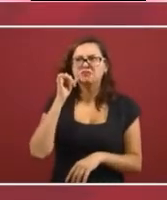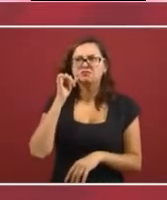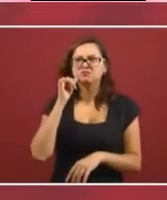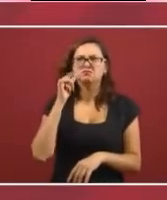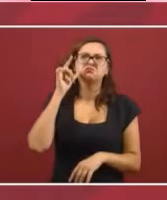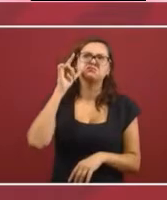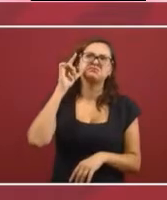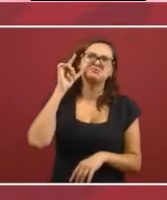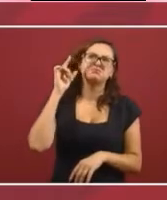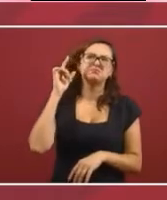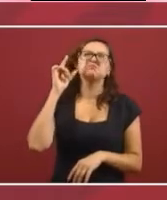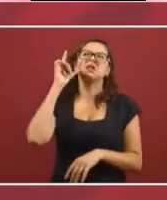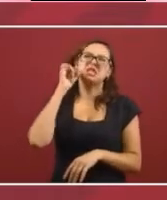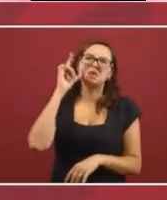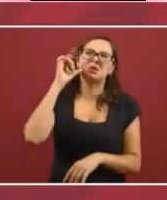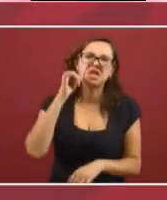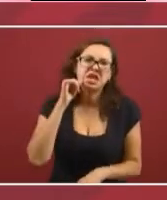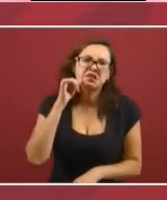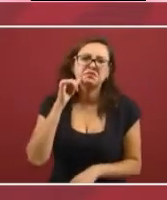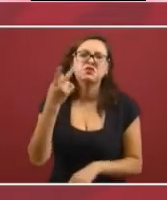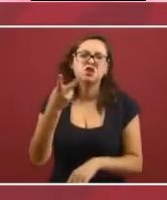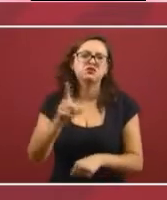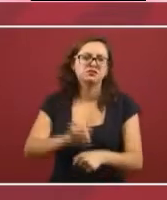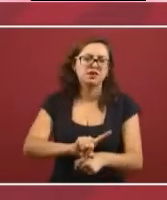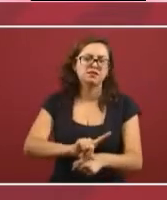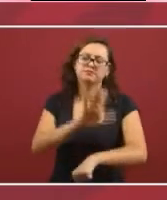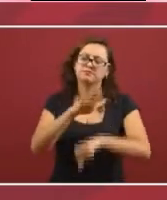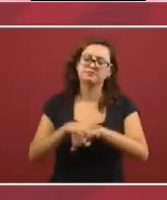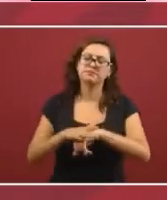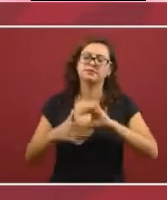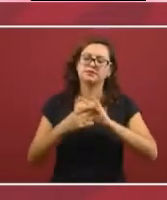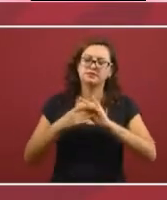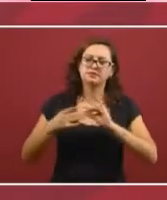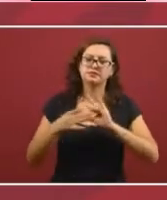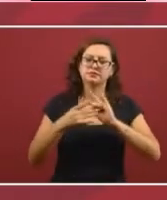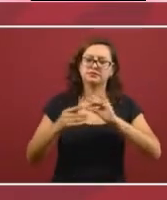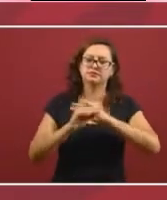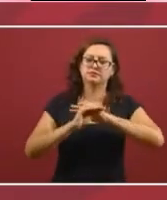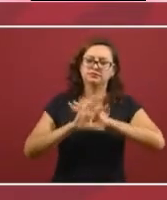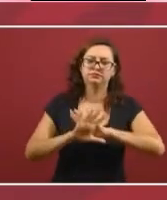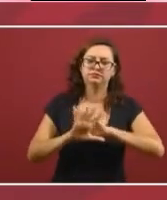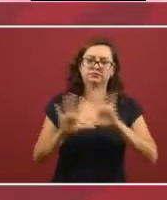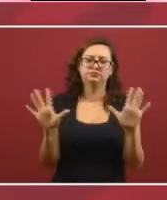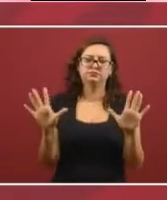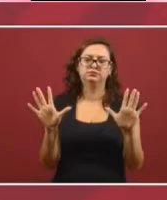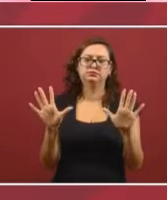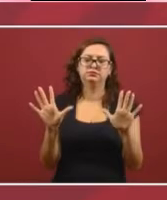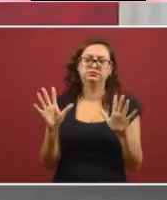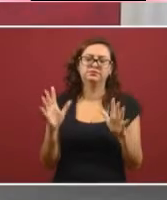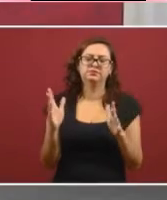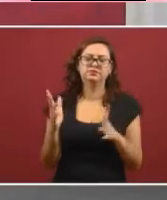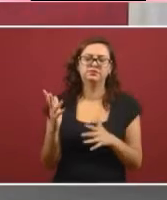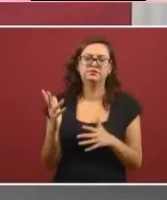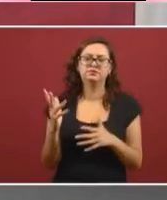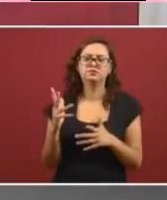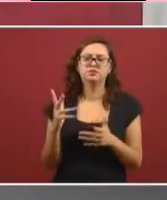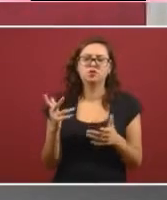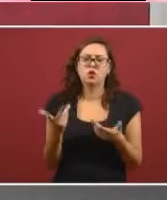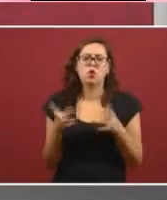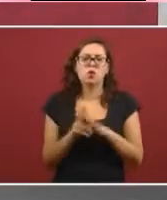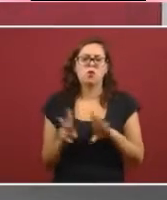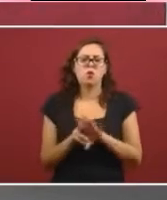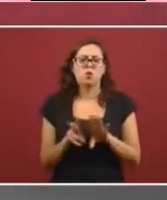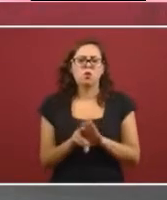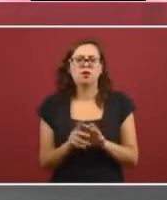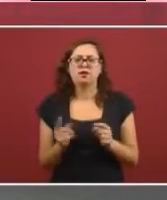day after, les preciso, I will be precise as to llevar a cabo, what